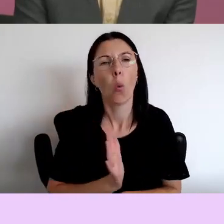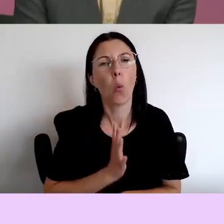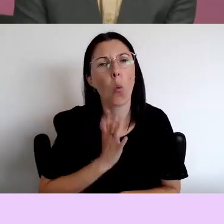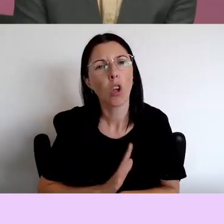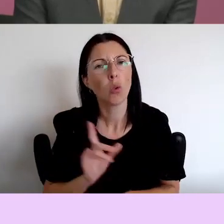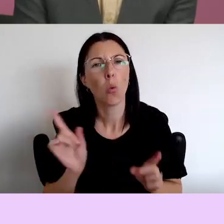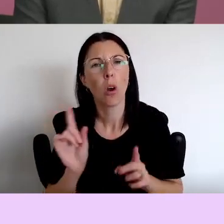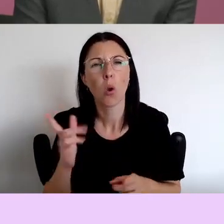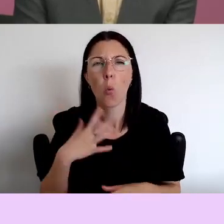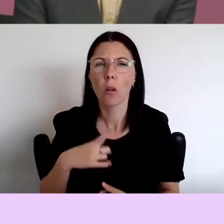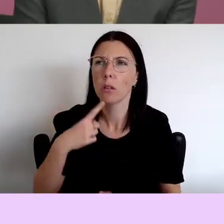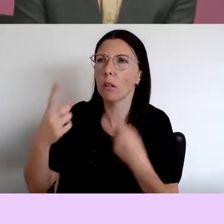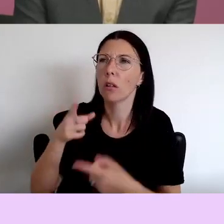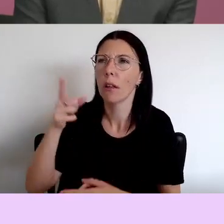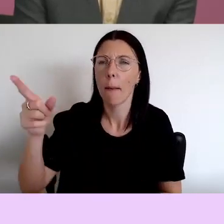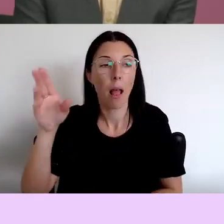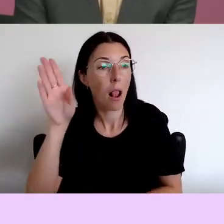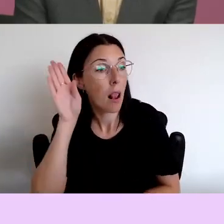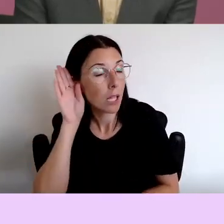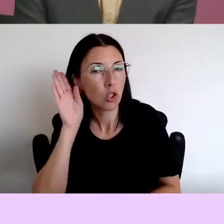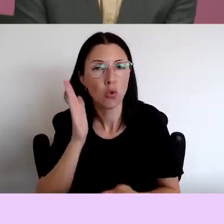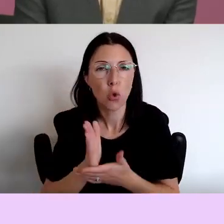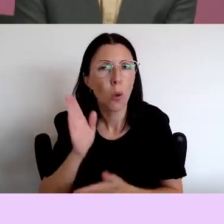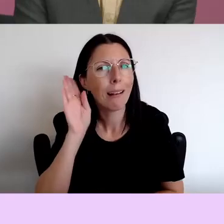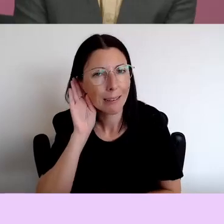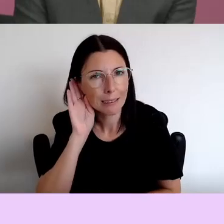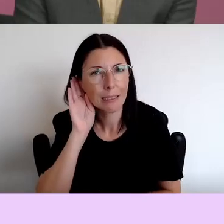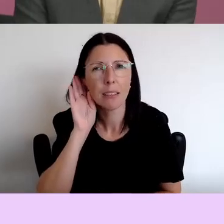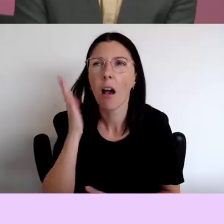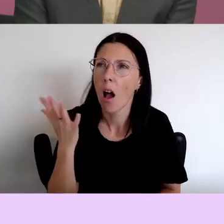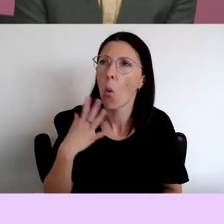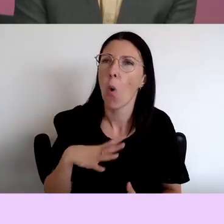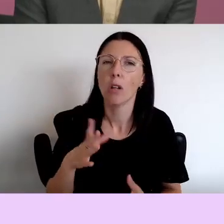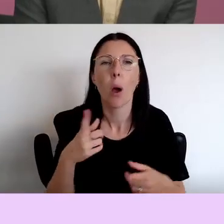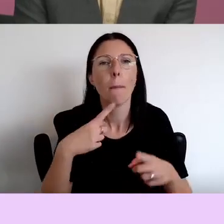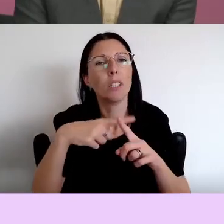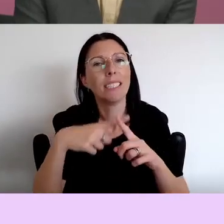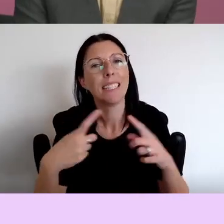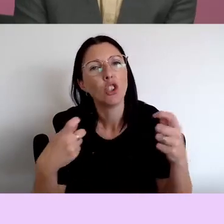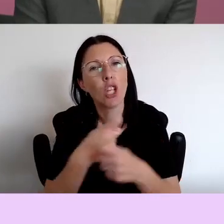heard, to know their efforts to bring about positive change are listened to and valued.